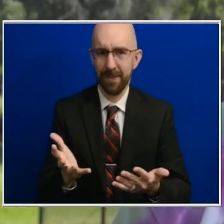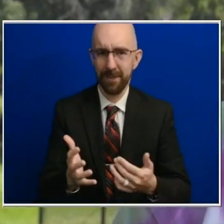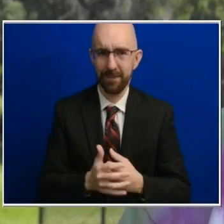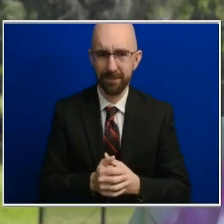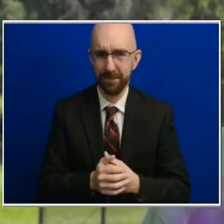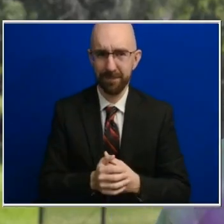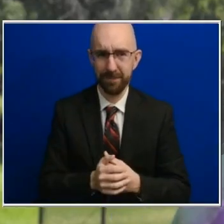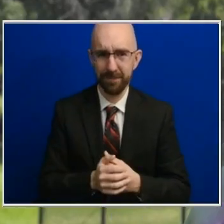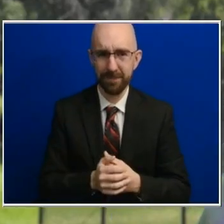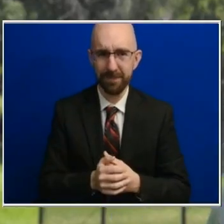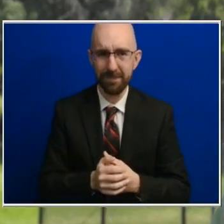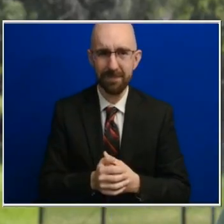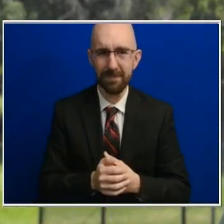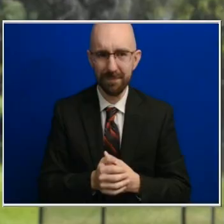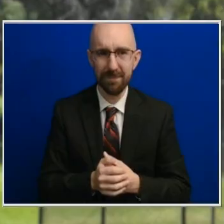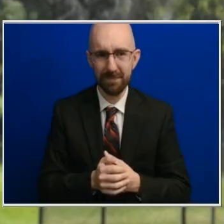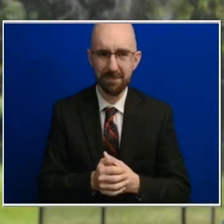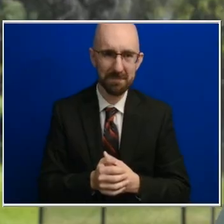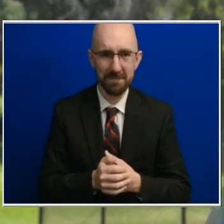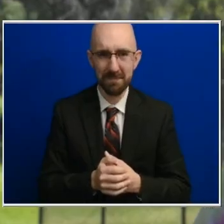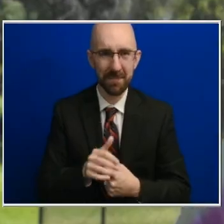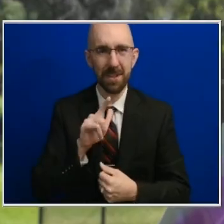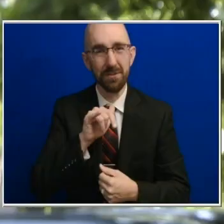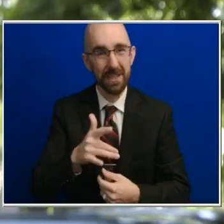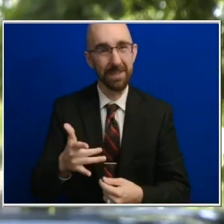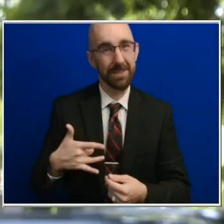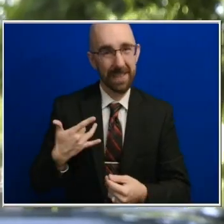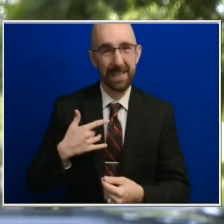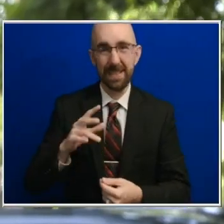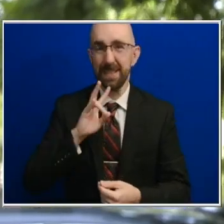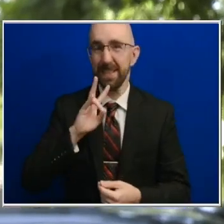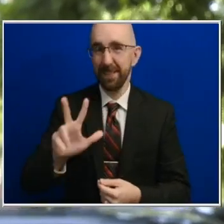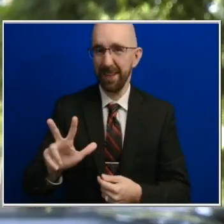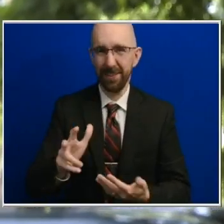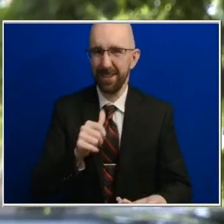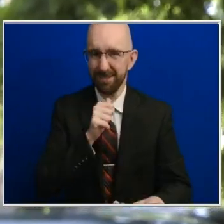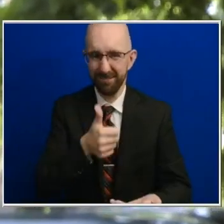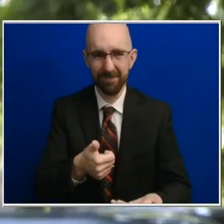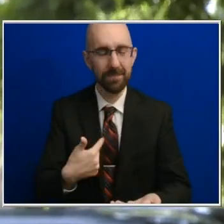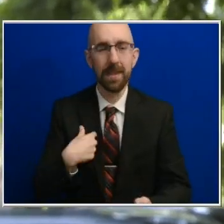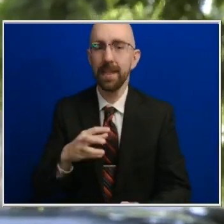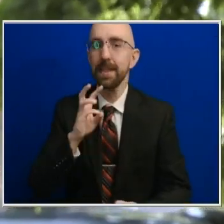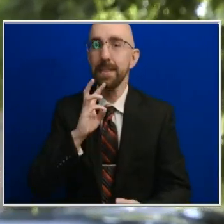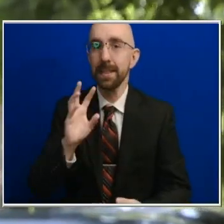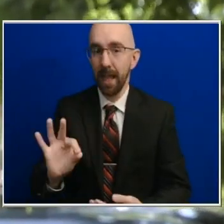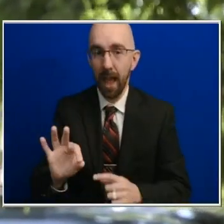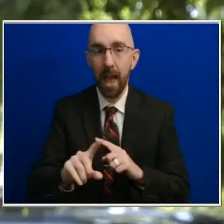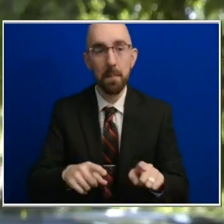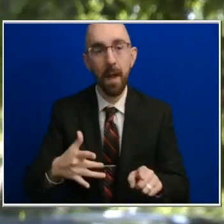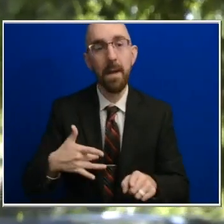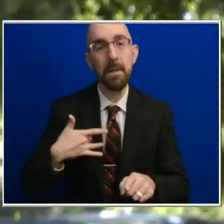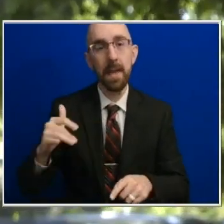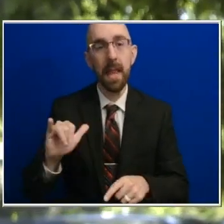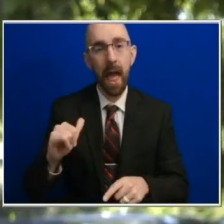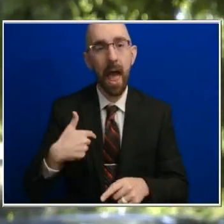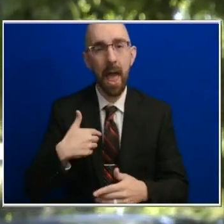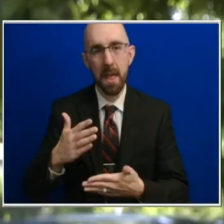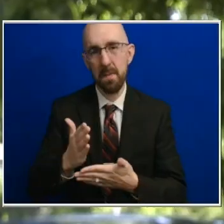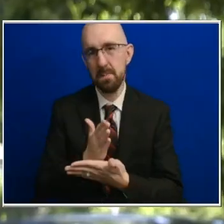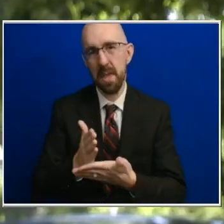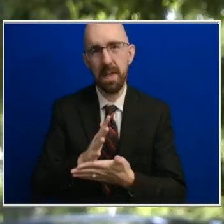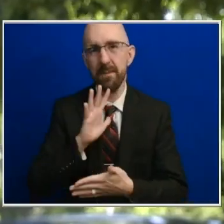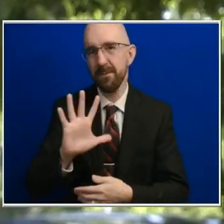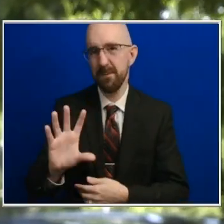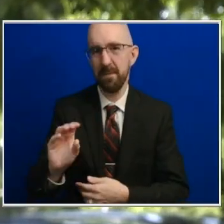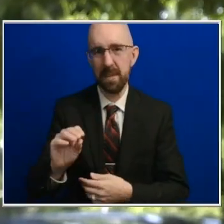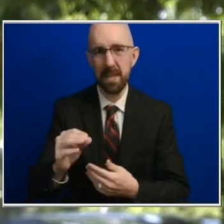65. I don't really feel 73. I am 69 years old, but I feel like I'm in my mid-50s. I took